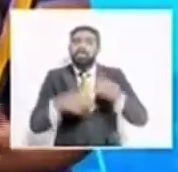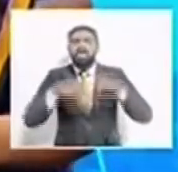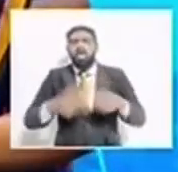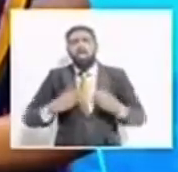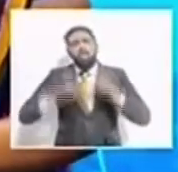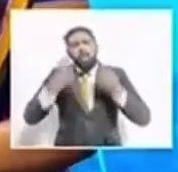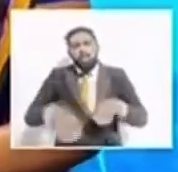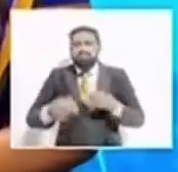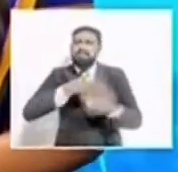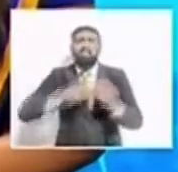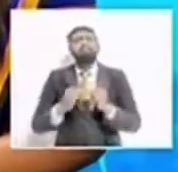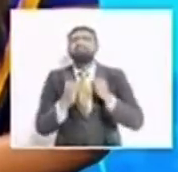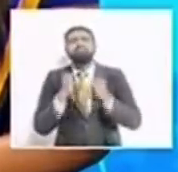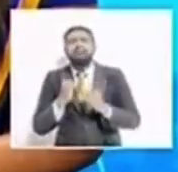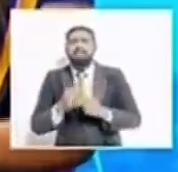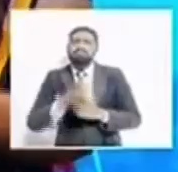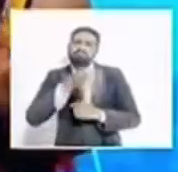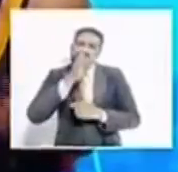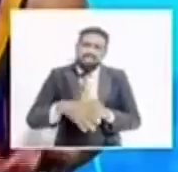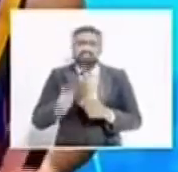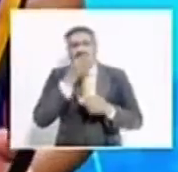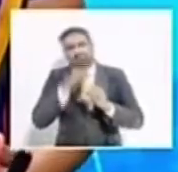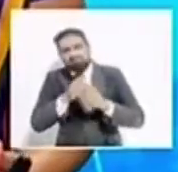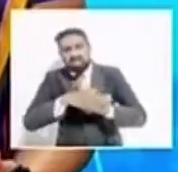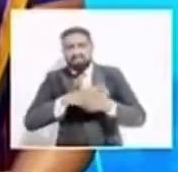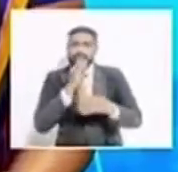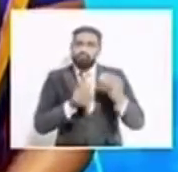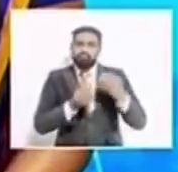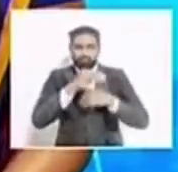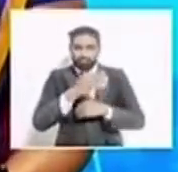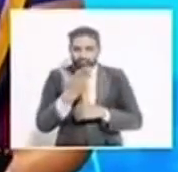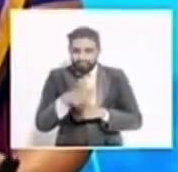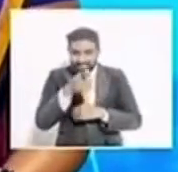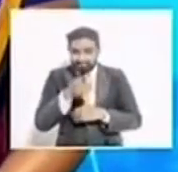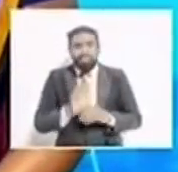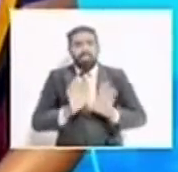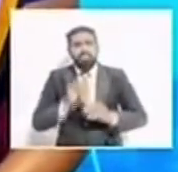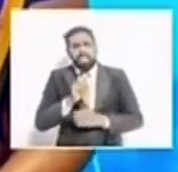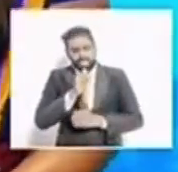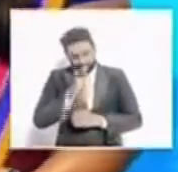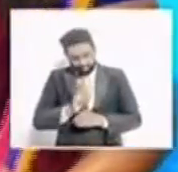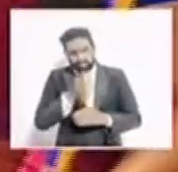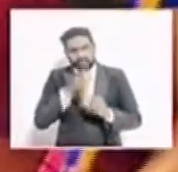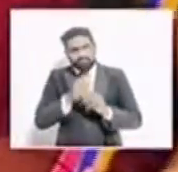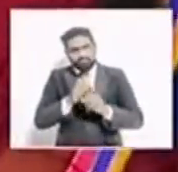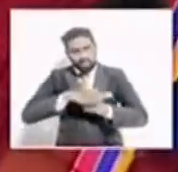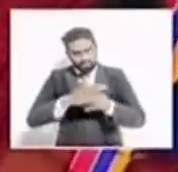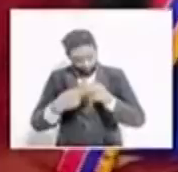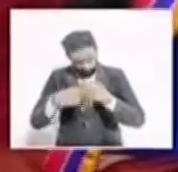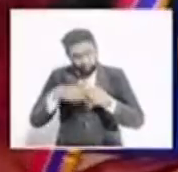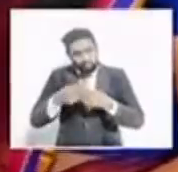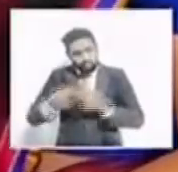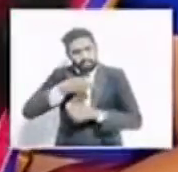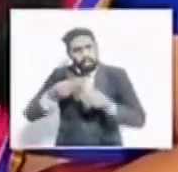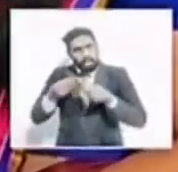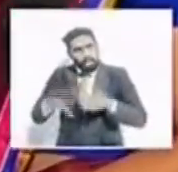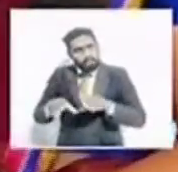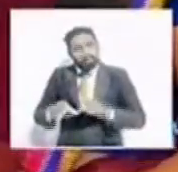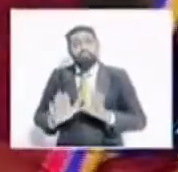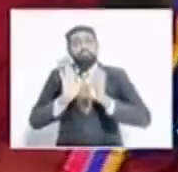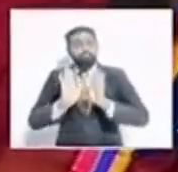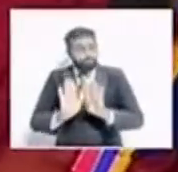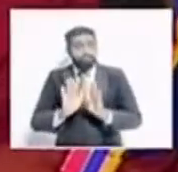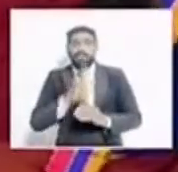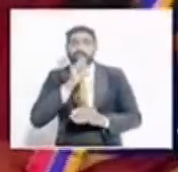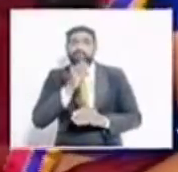of the COVID-19 pandemic. But was it really the COVID-19 pandemic? Confirming the theories put forward by Newsfirst, Verity